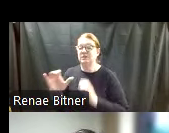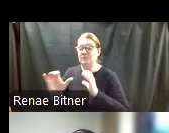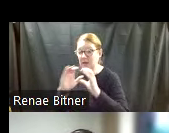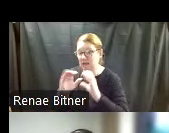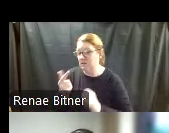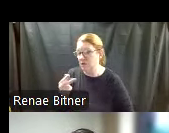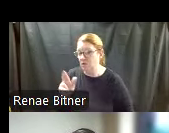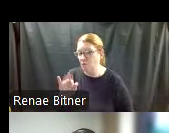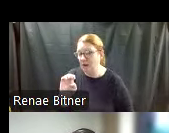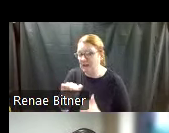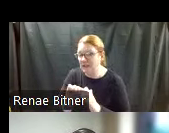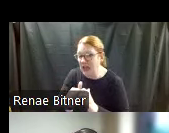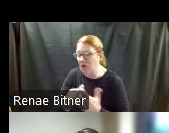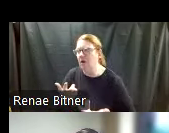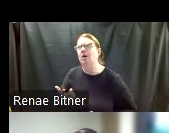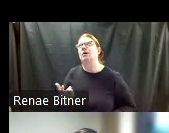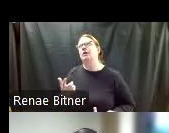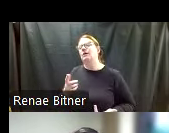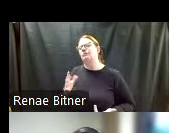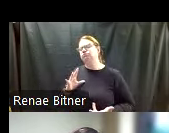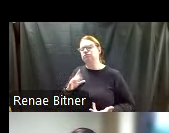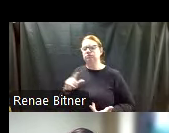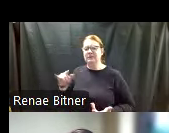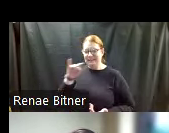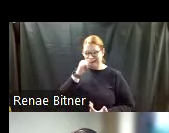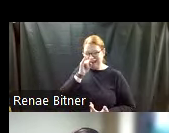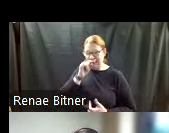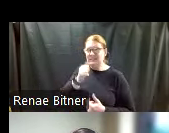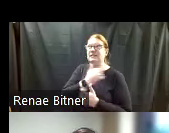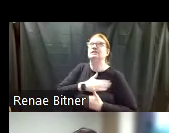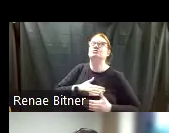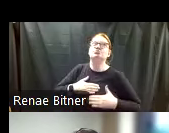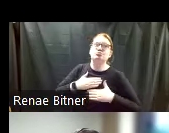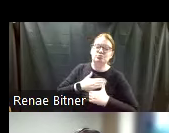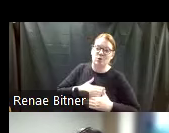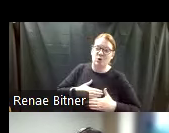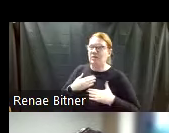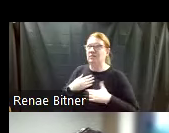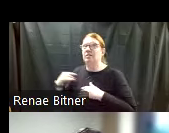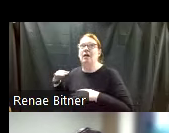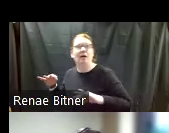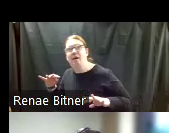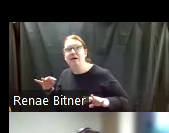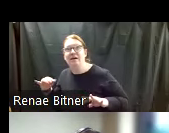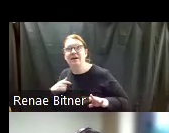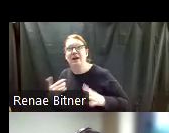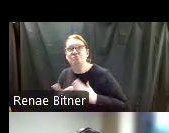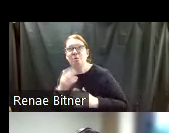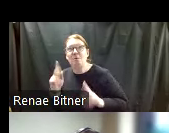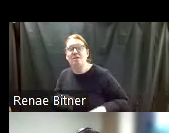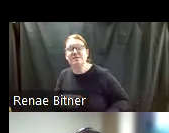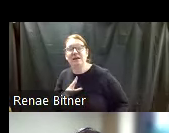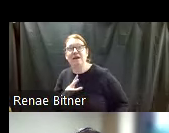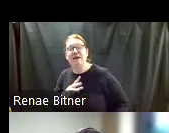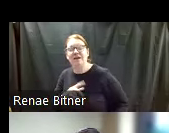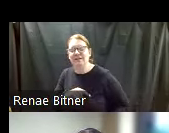And the other little kids just loved it when she would visit because, it's an extra person. Um, let's